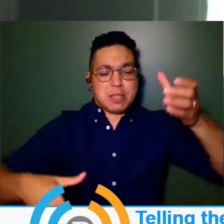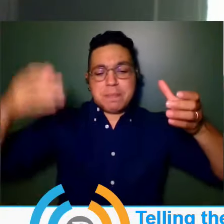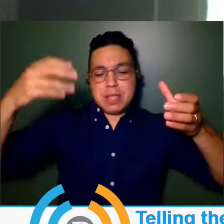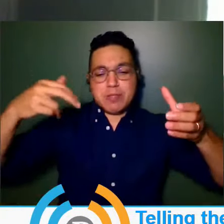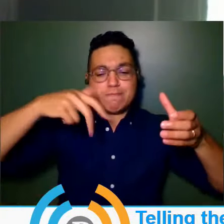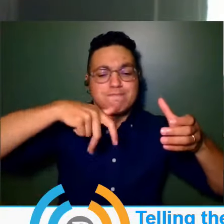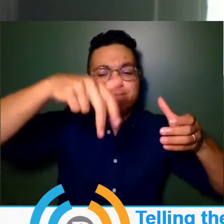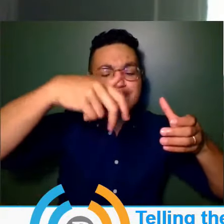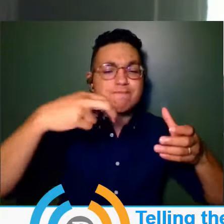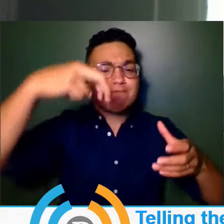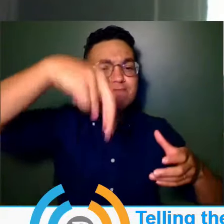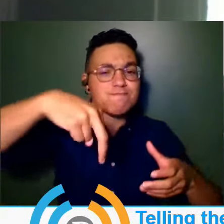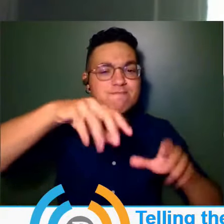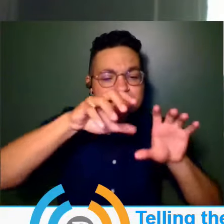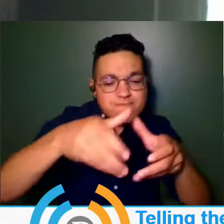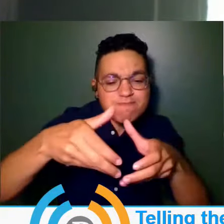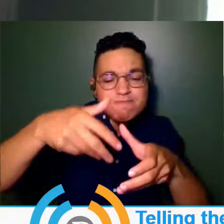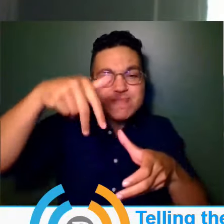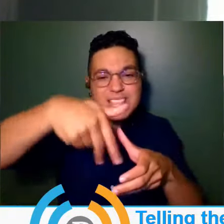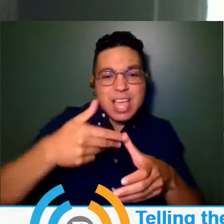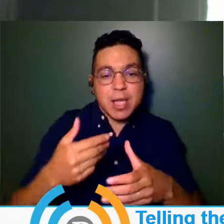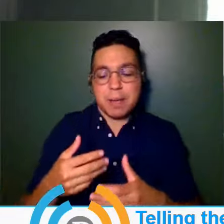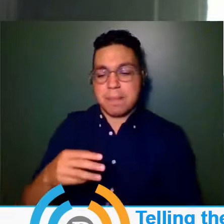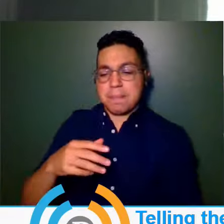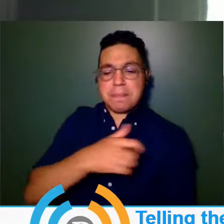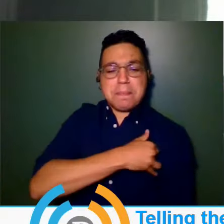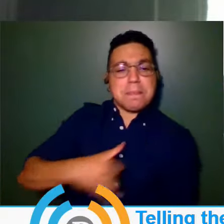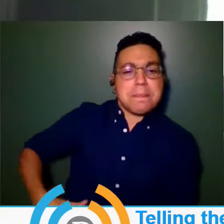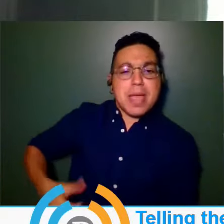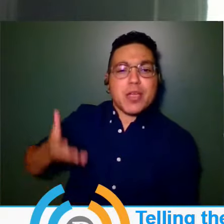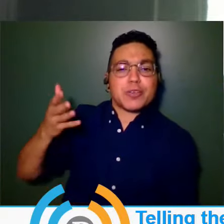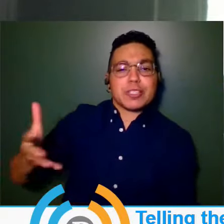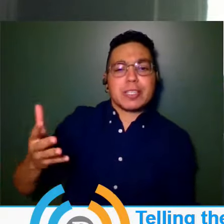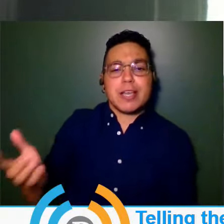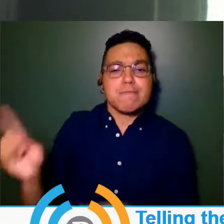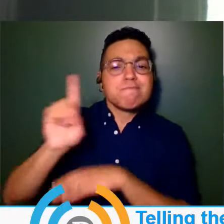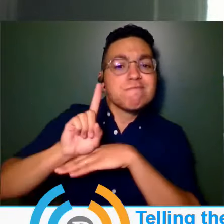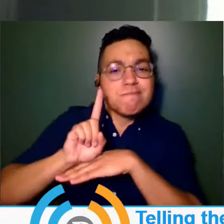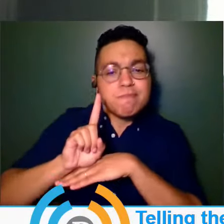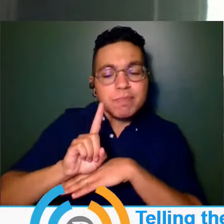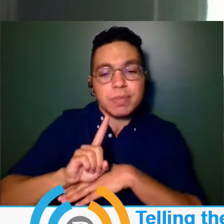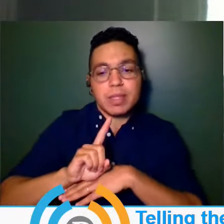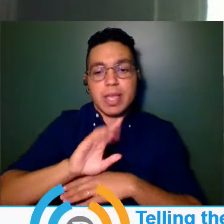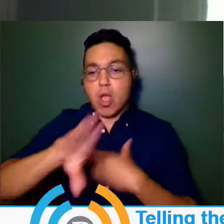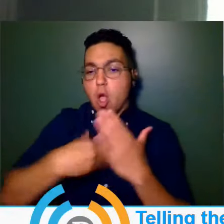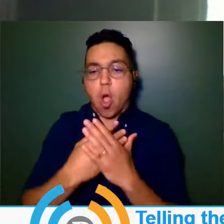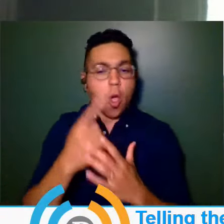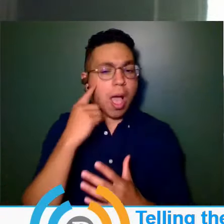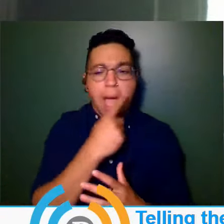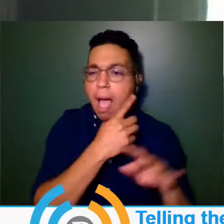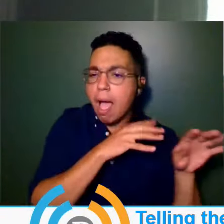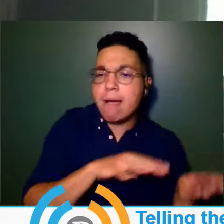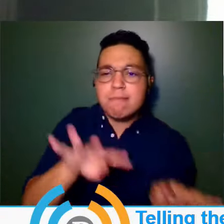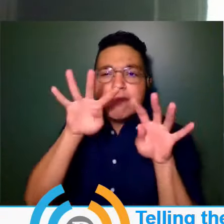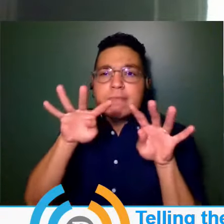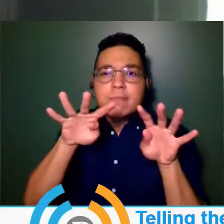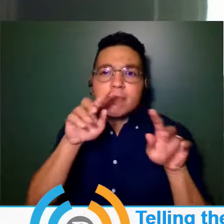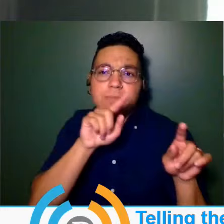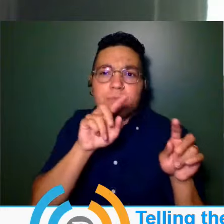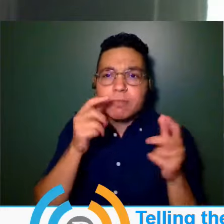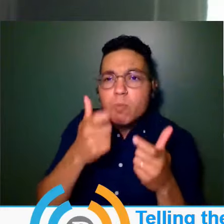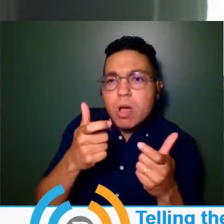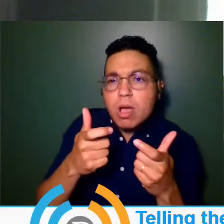pillars. There's the mayor is there, and all eyes are sort of on this moment. And this